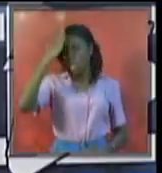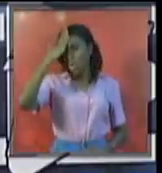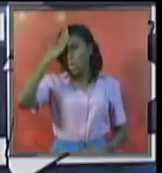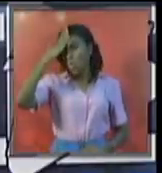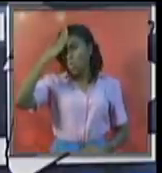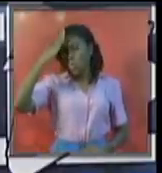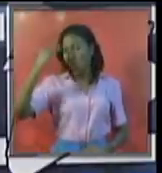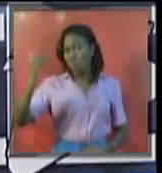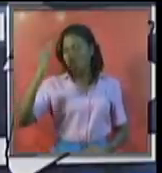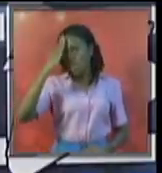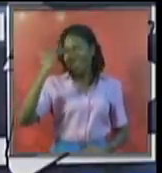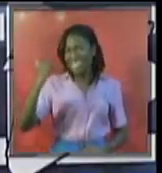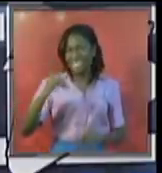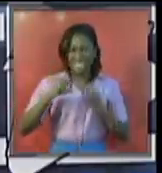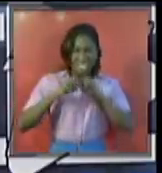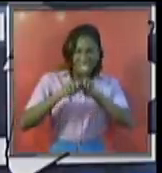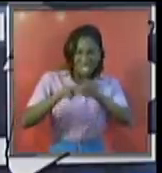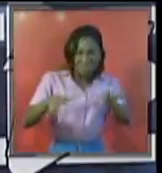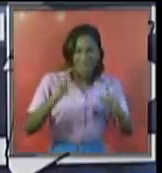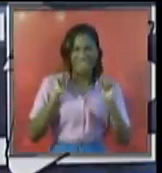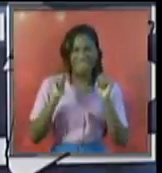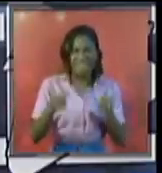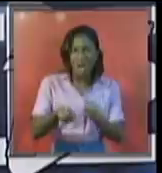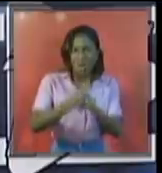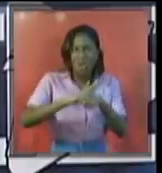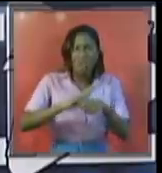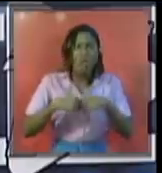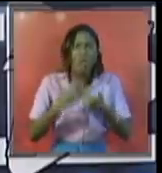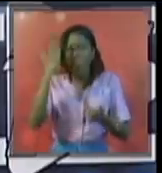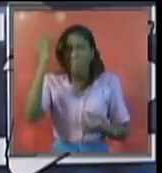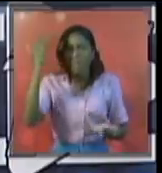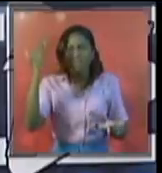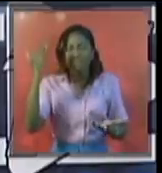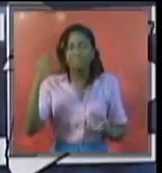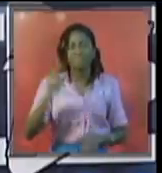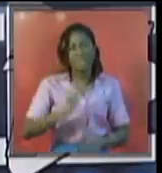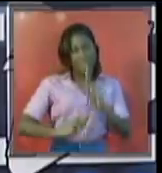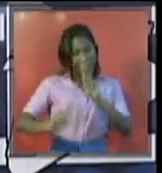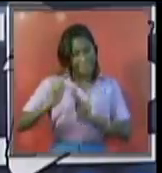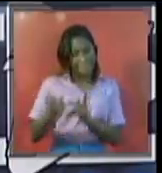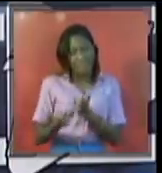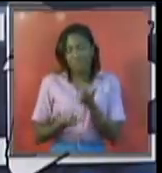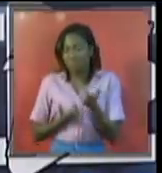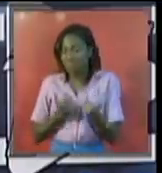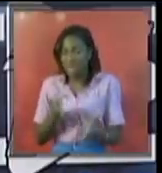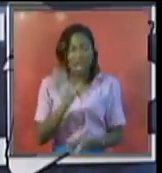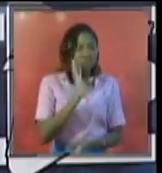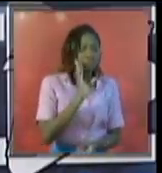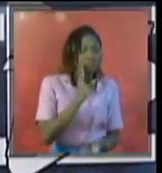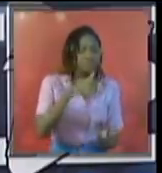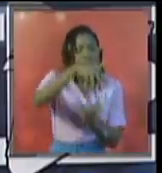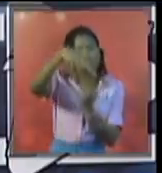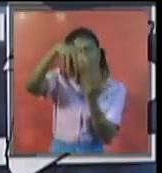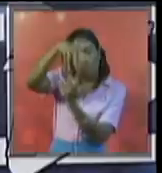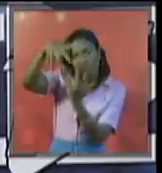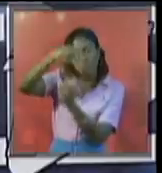takes place at this speed is because persons come into contact with one another. The emphasis on the measures to